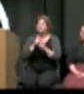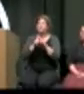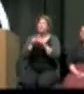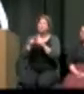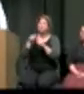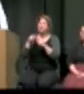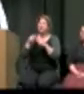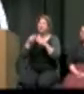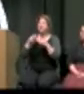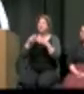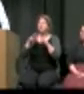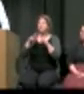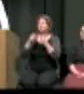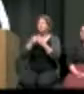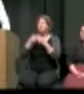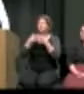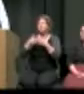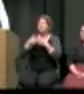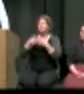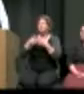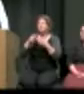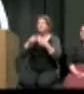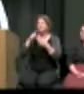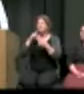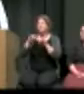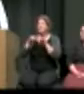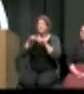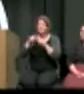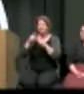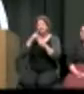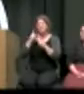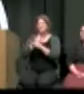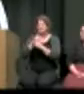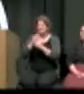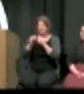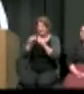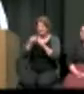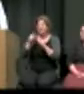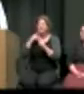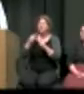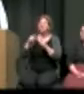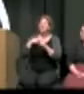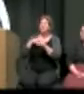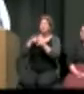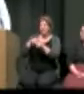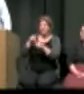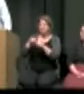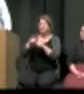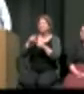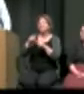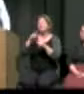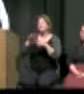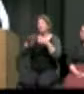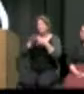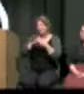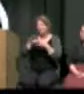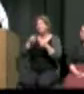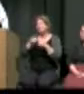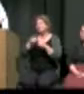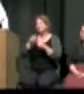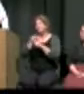another mechanics work shed, another couple trailers for our offices, and our brake trailer for personnel.